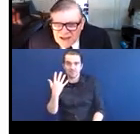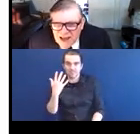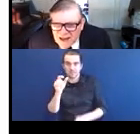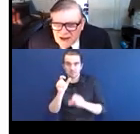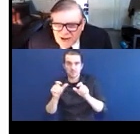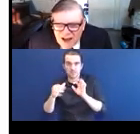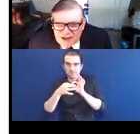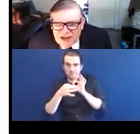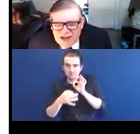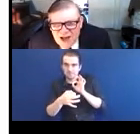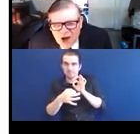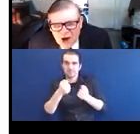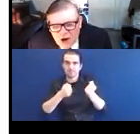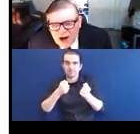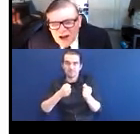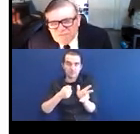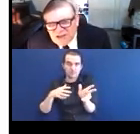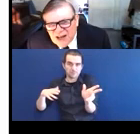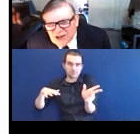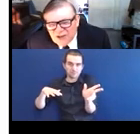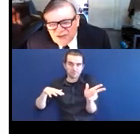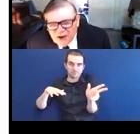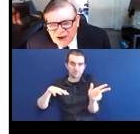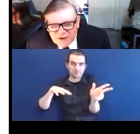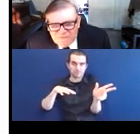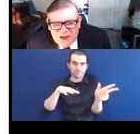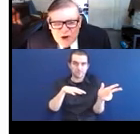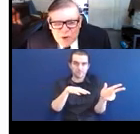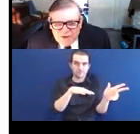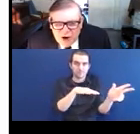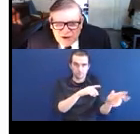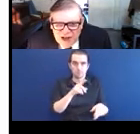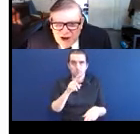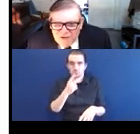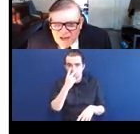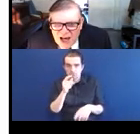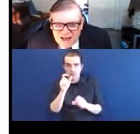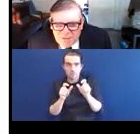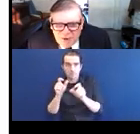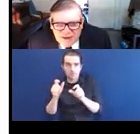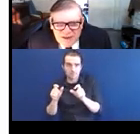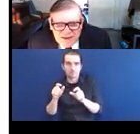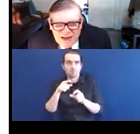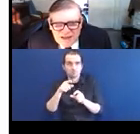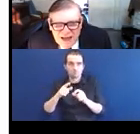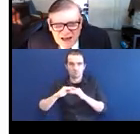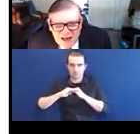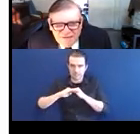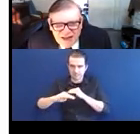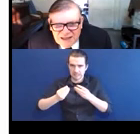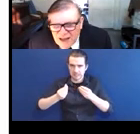a stick and a crutch, along a procession on the road. We've got to get over the highest point,